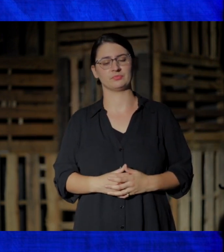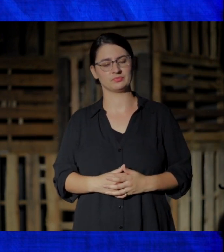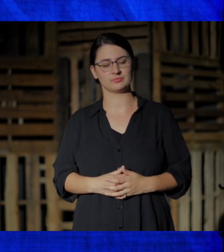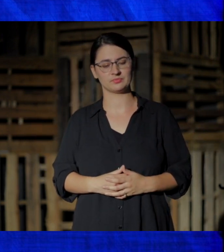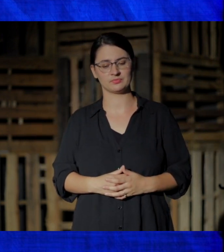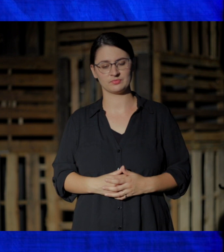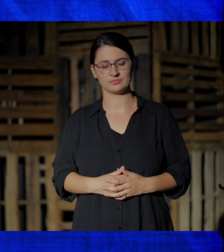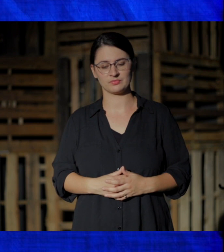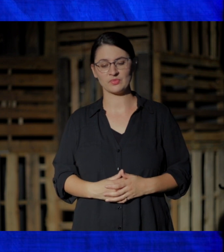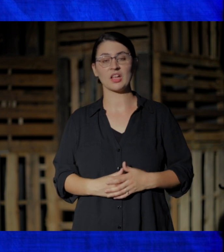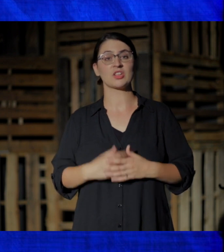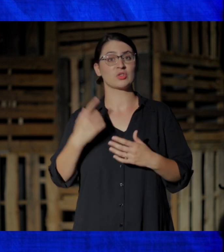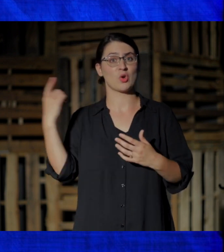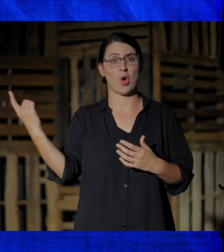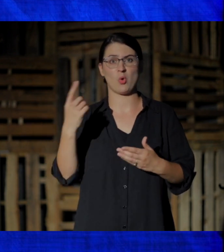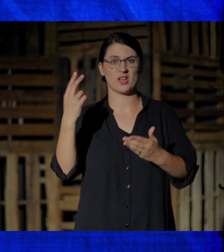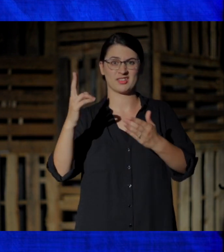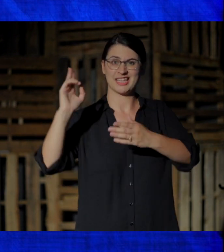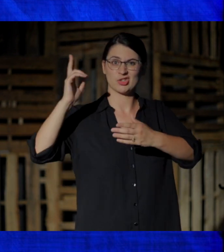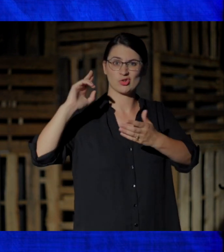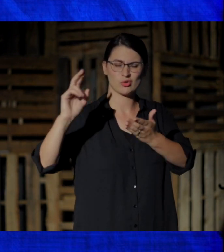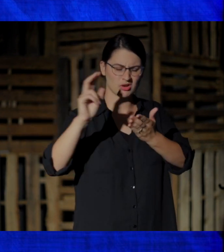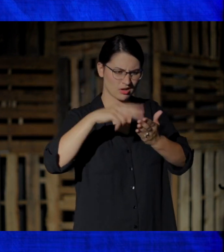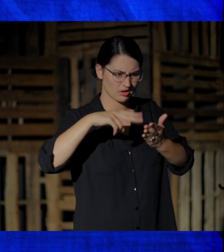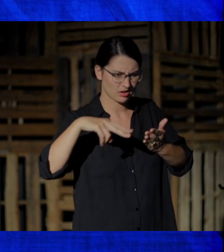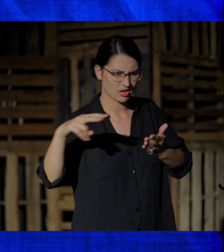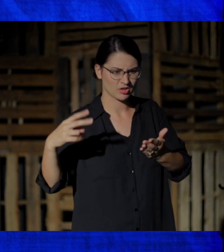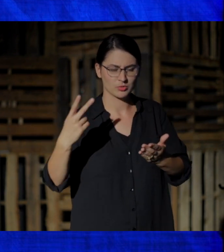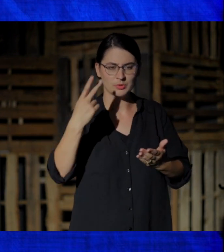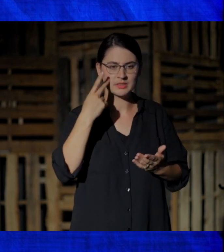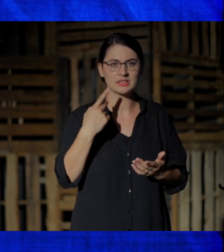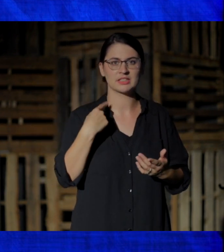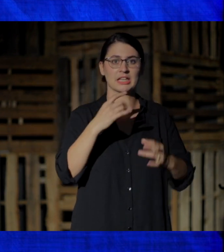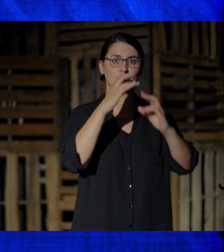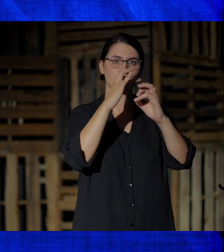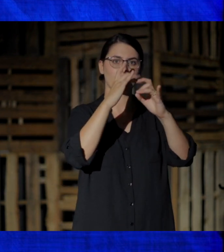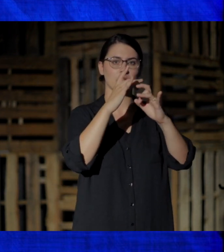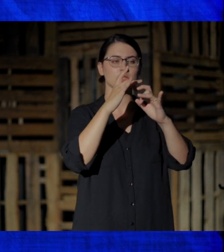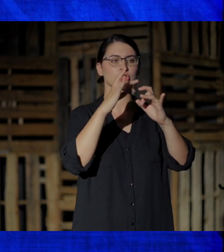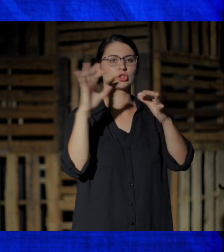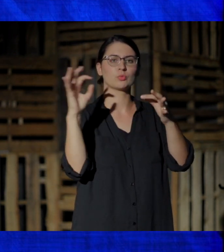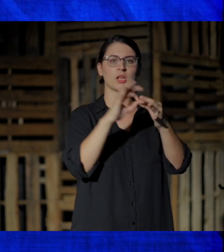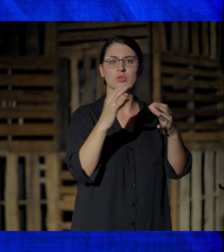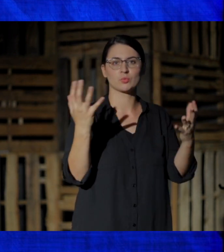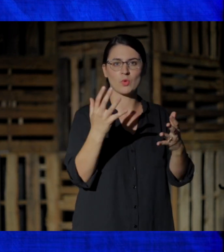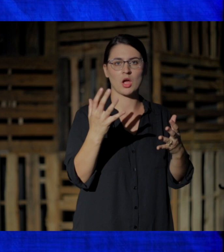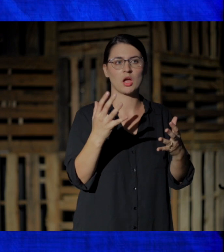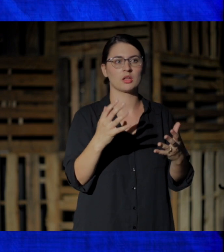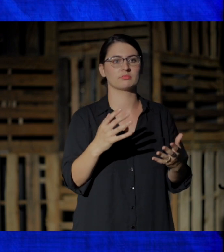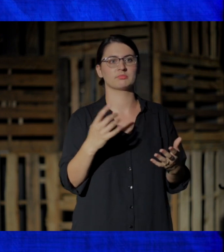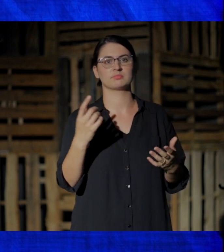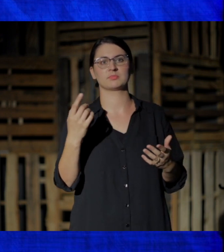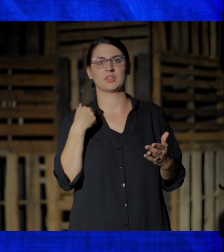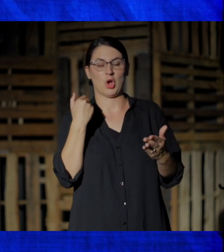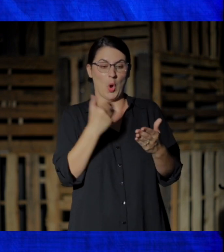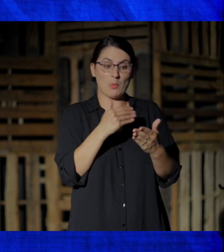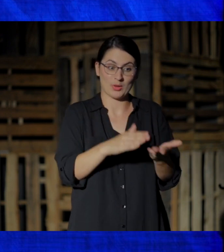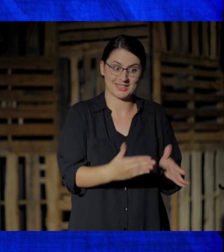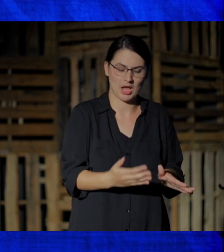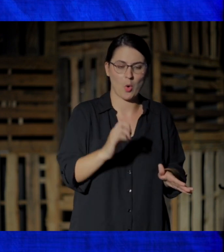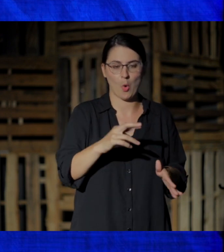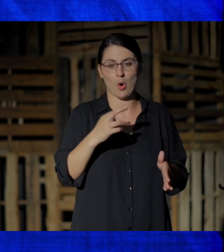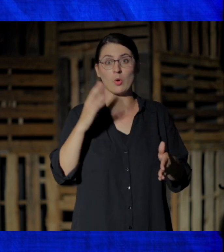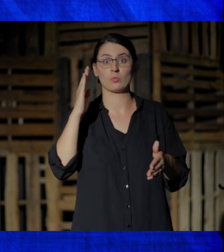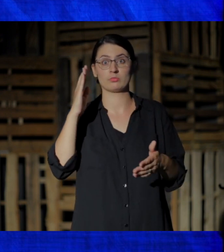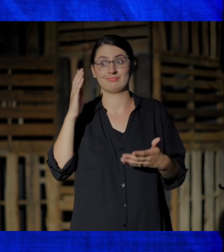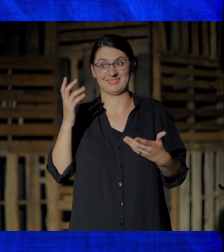normally associated with somebody dying or getting ready to die. Like, burr, go kill the enemy. Or, burr, you